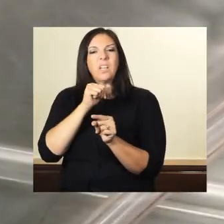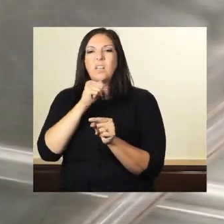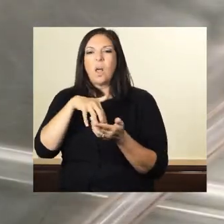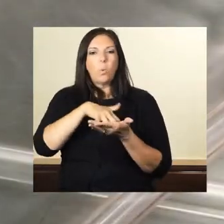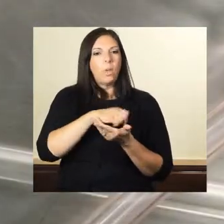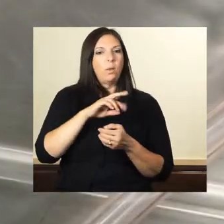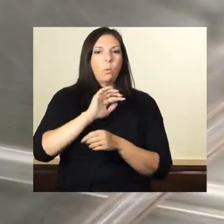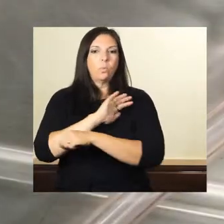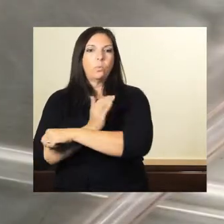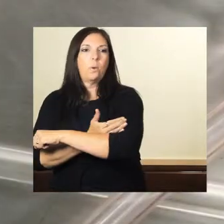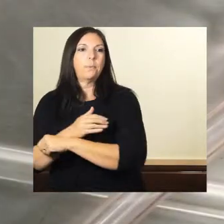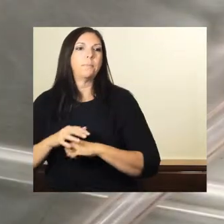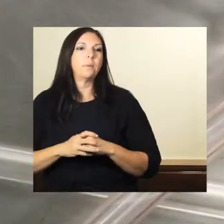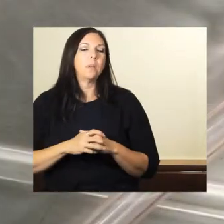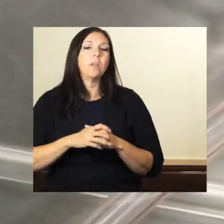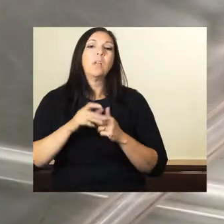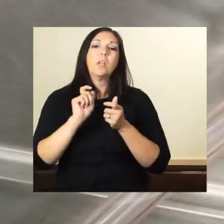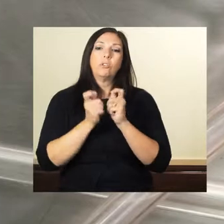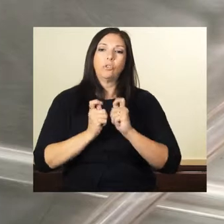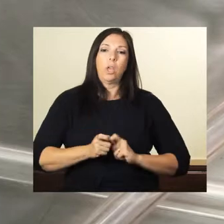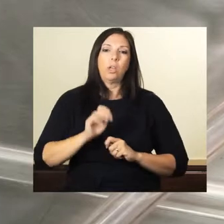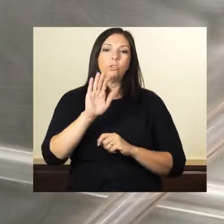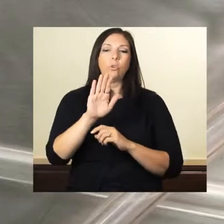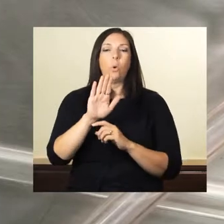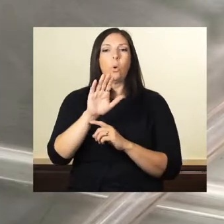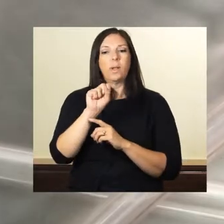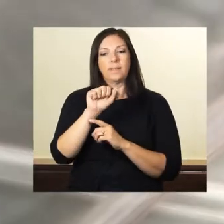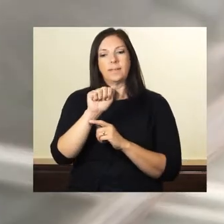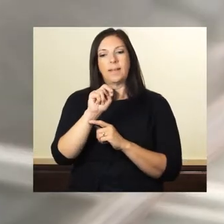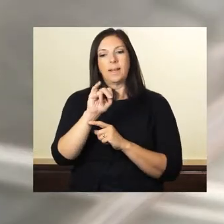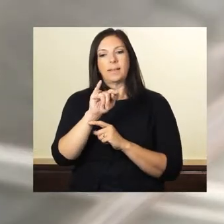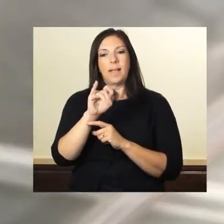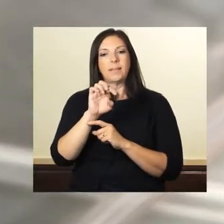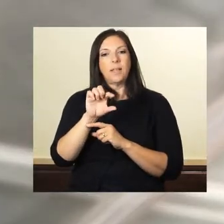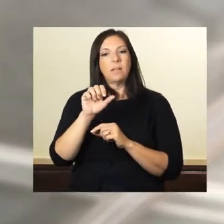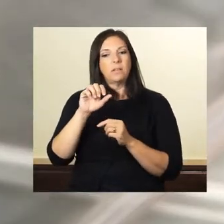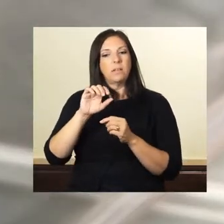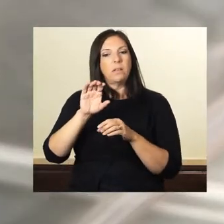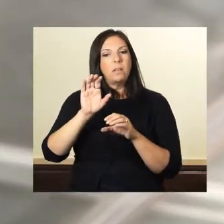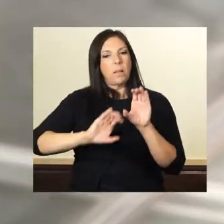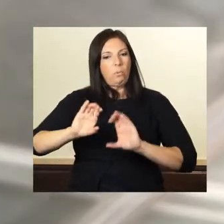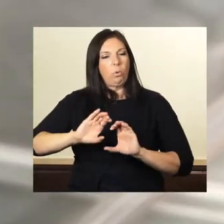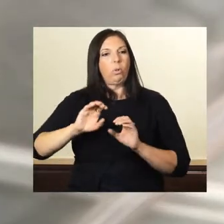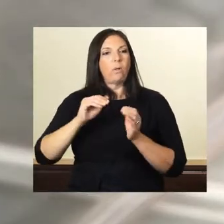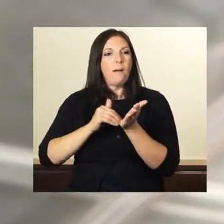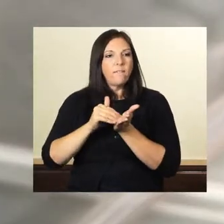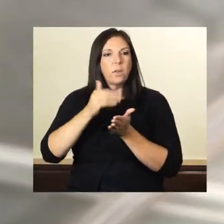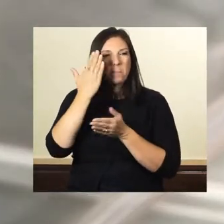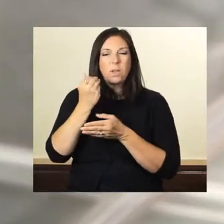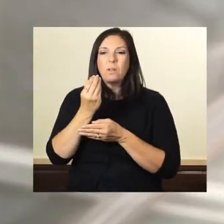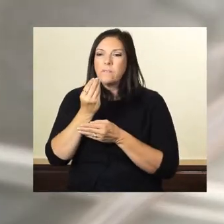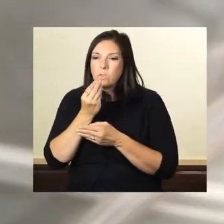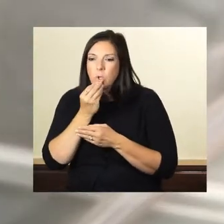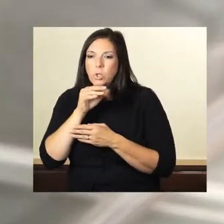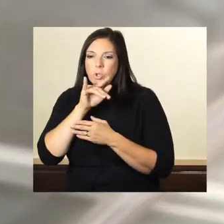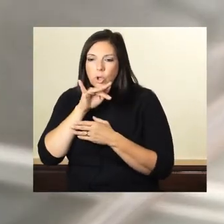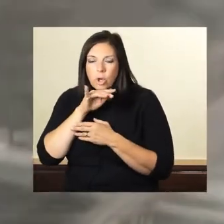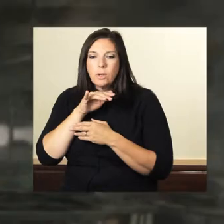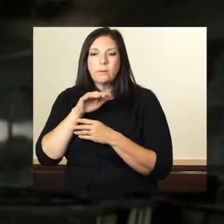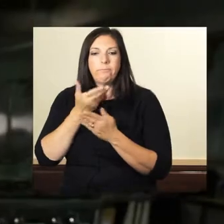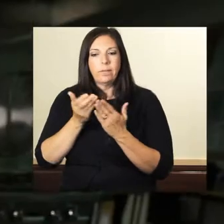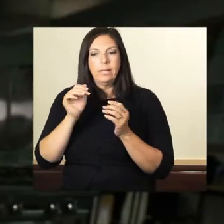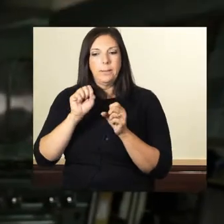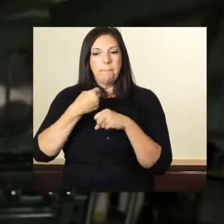sanitizer is not too strong or too weak. Change the sanitizing solution often because